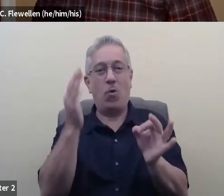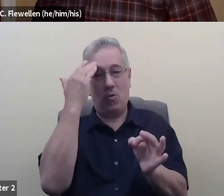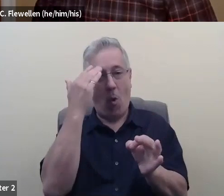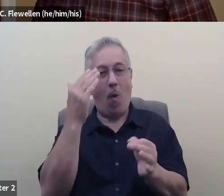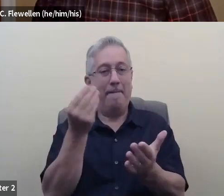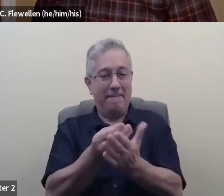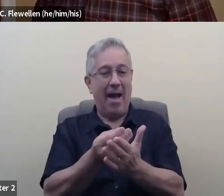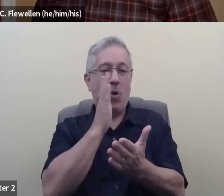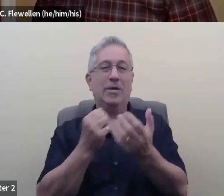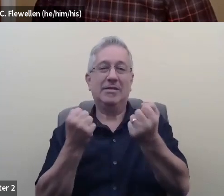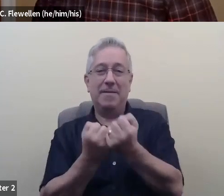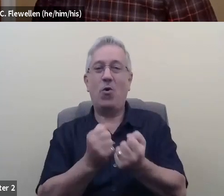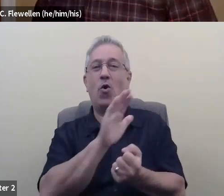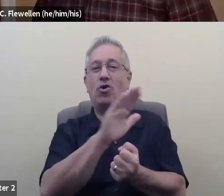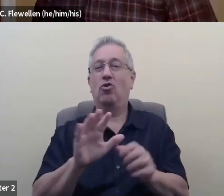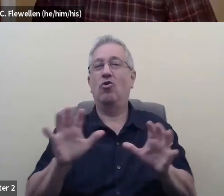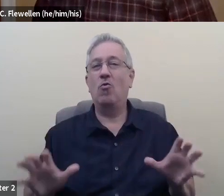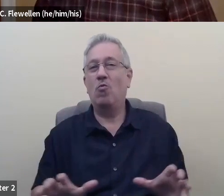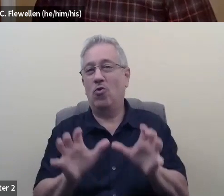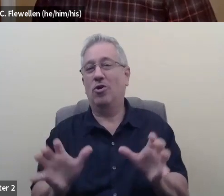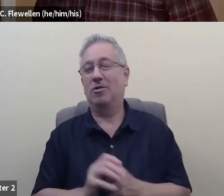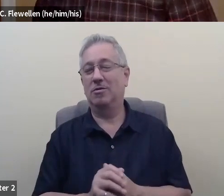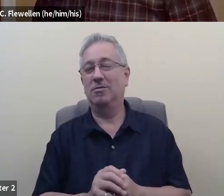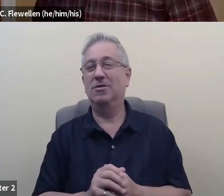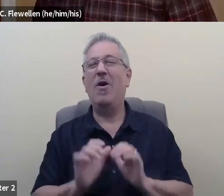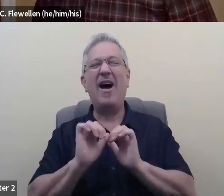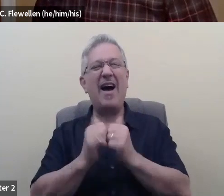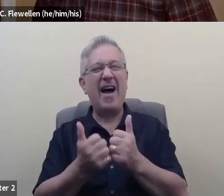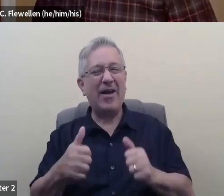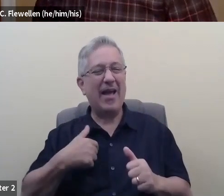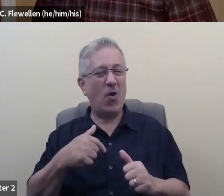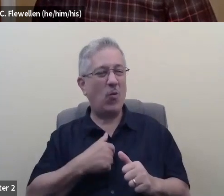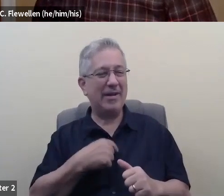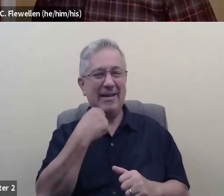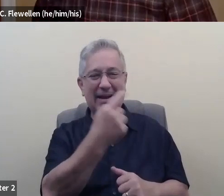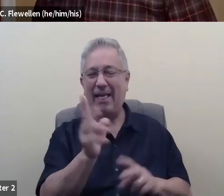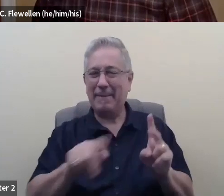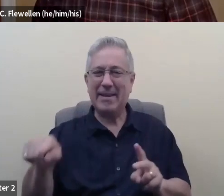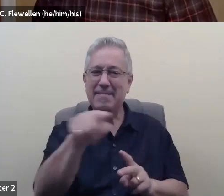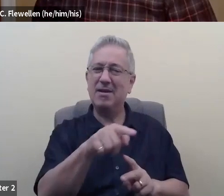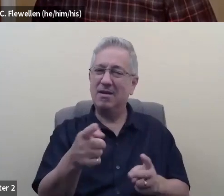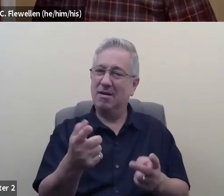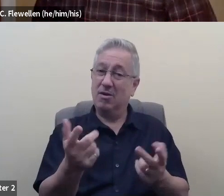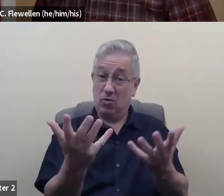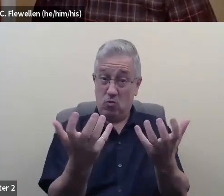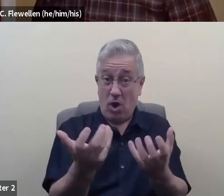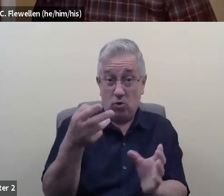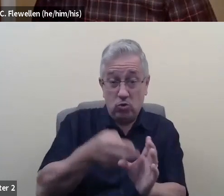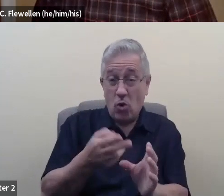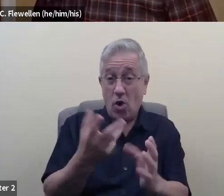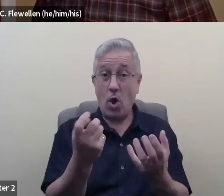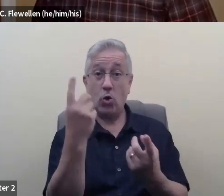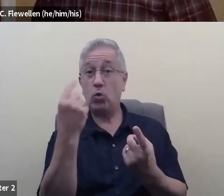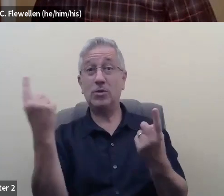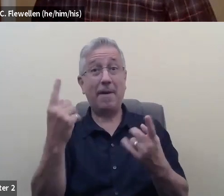how do you pull people off the floor and how do you engage people, who have to work? I have a colleague who